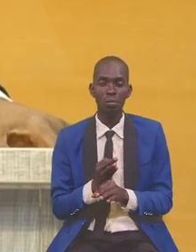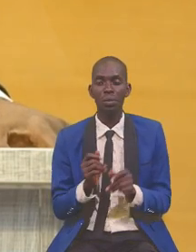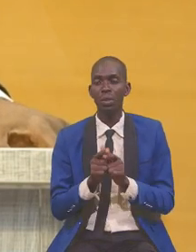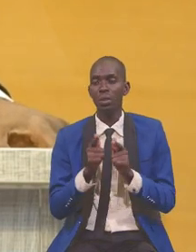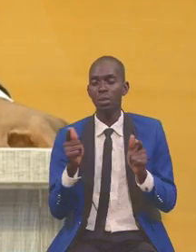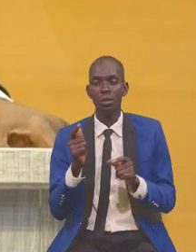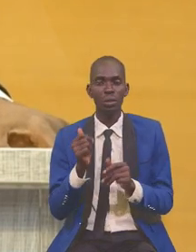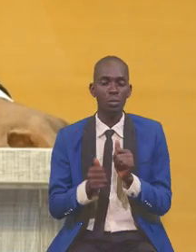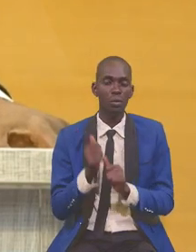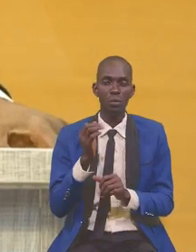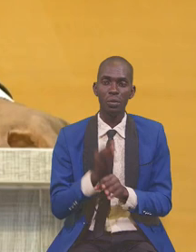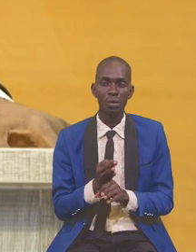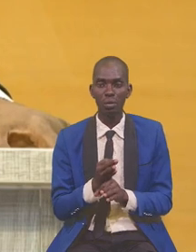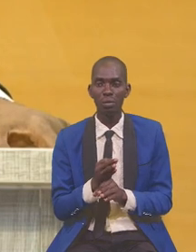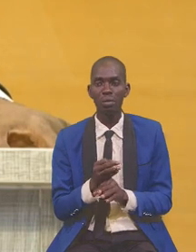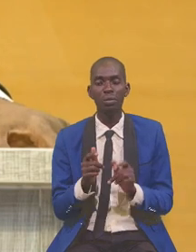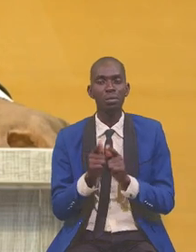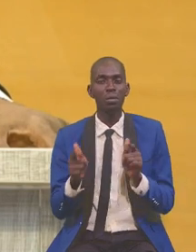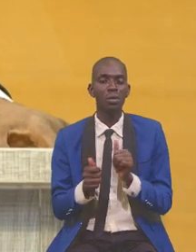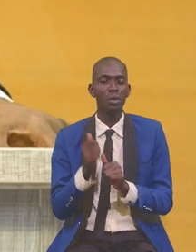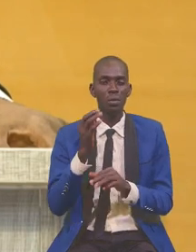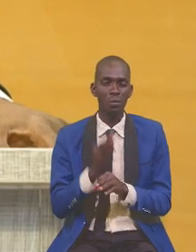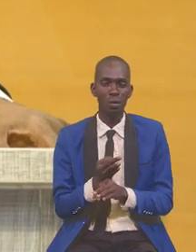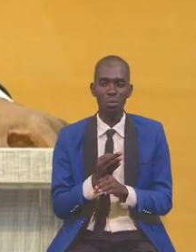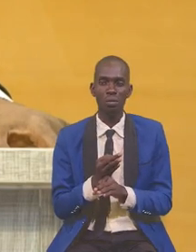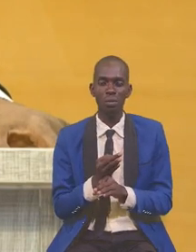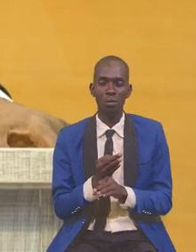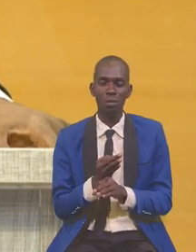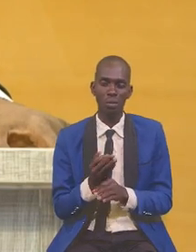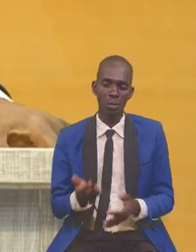Greater faith, let that faith rise.